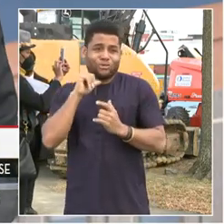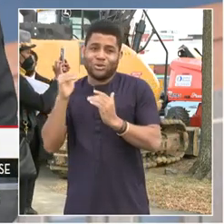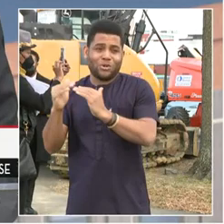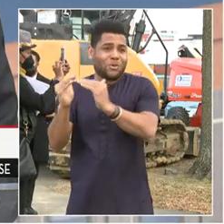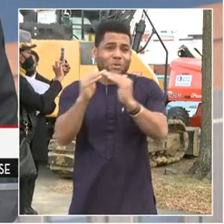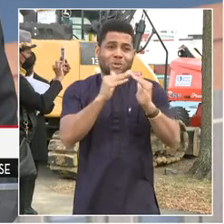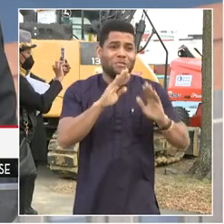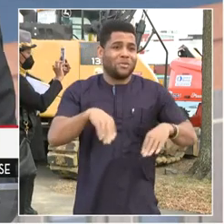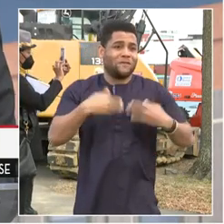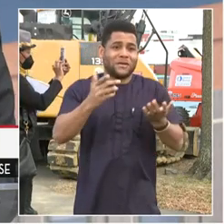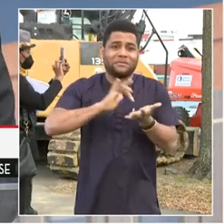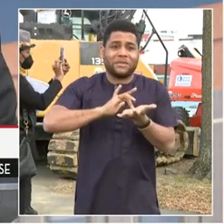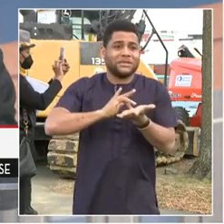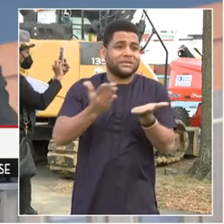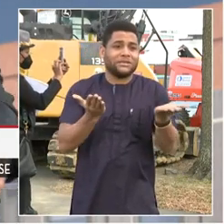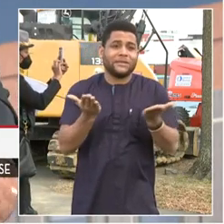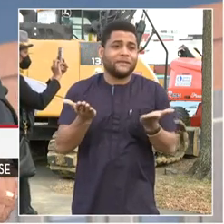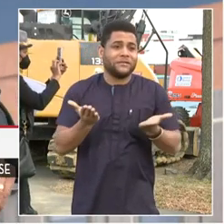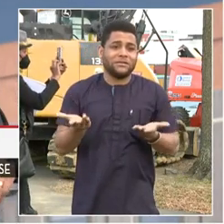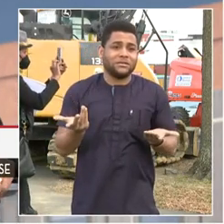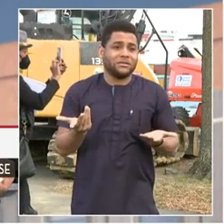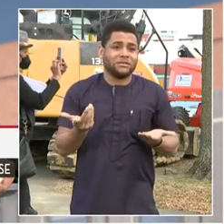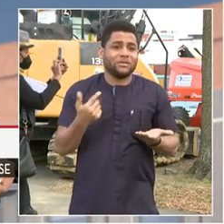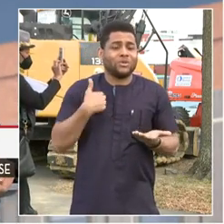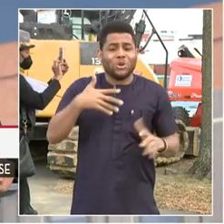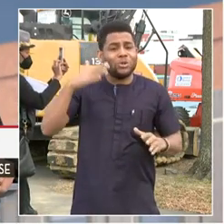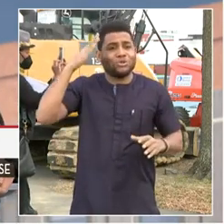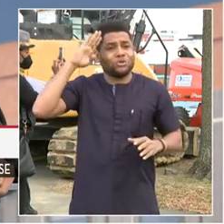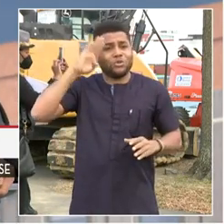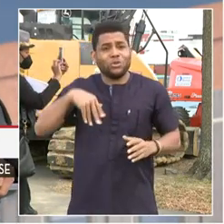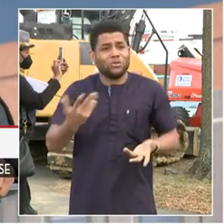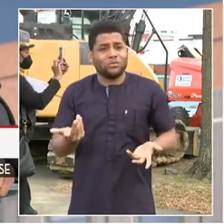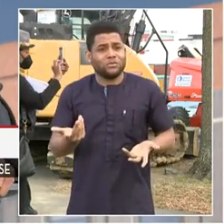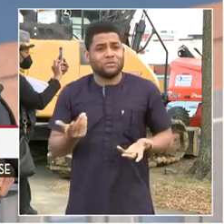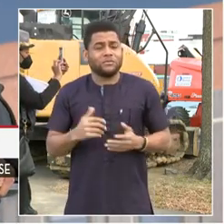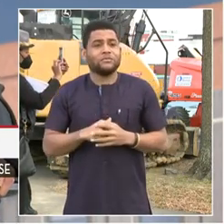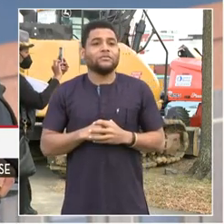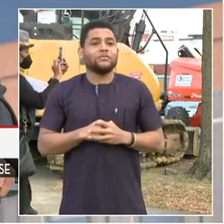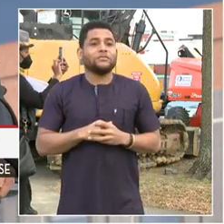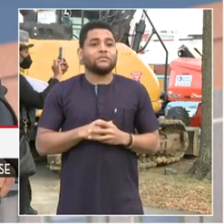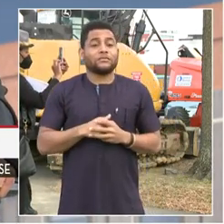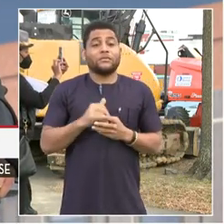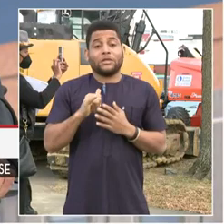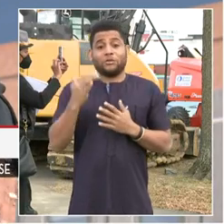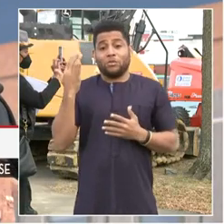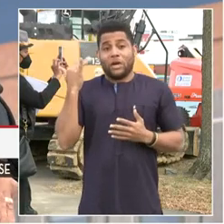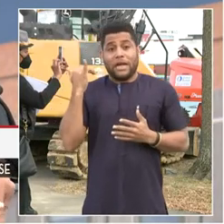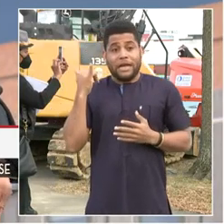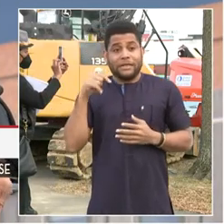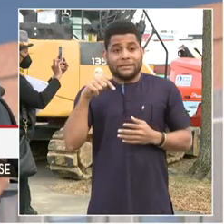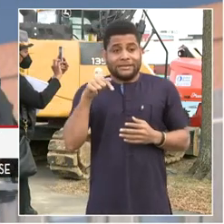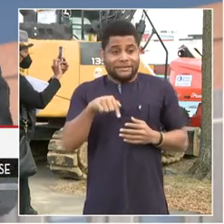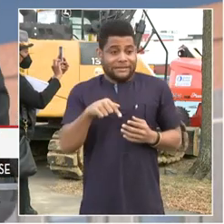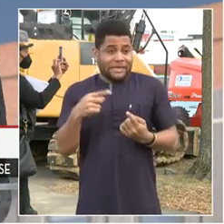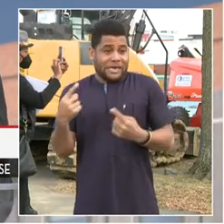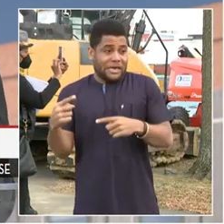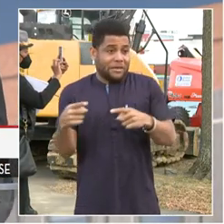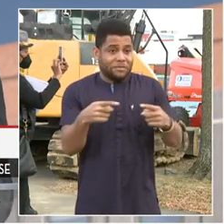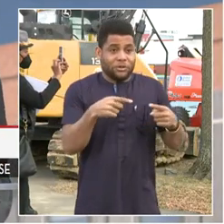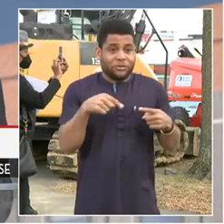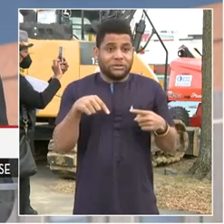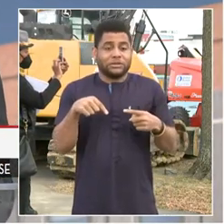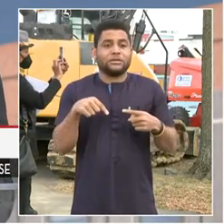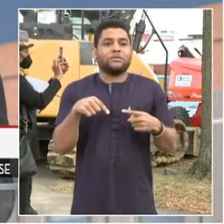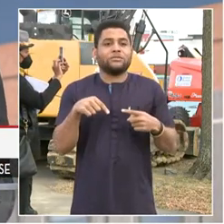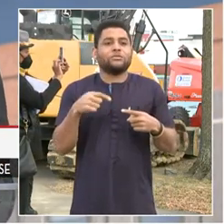know that much of this, of course, is the cause of the work now that we have